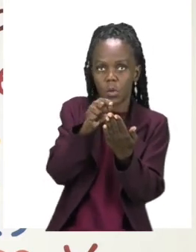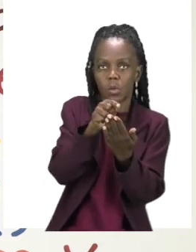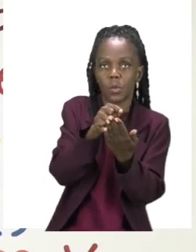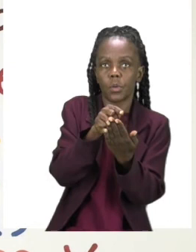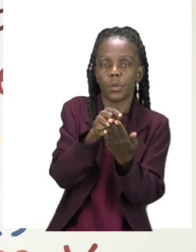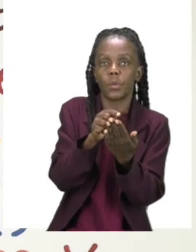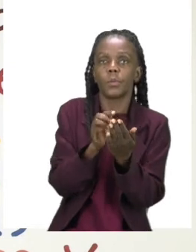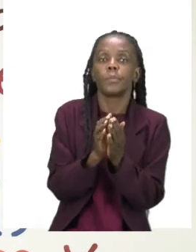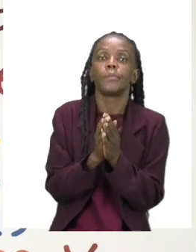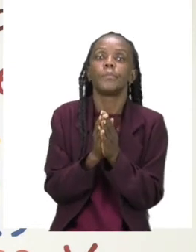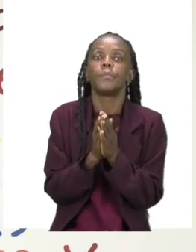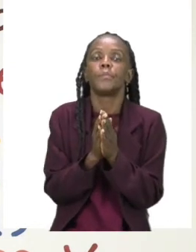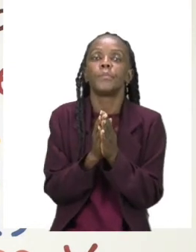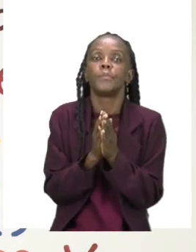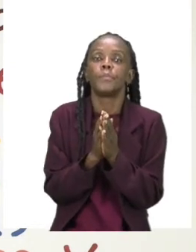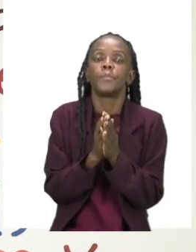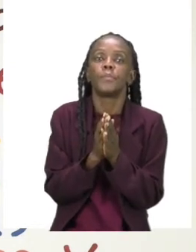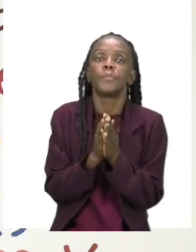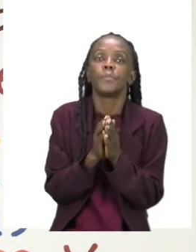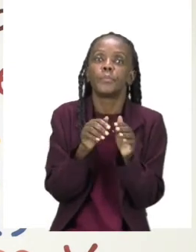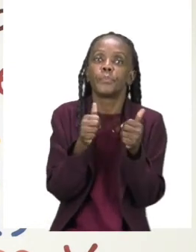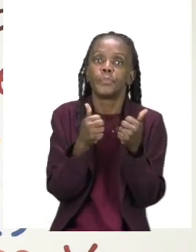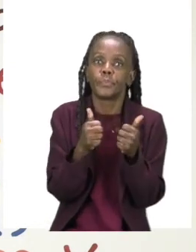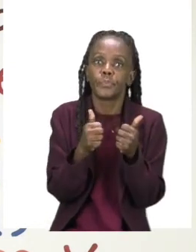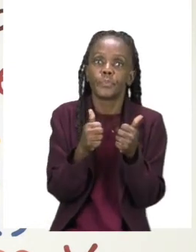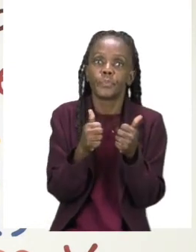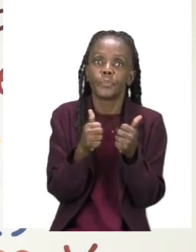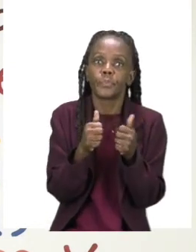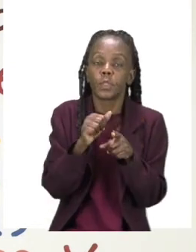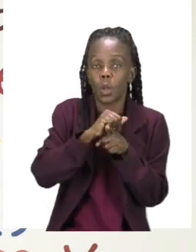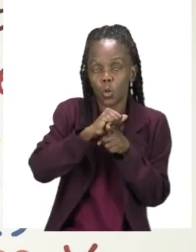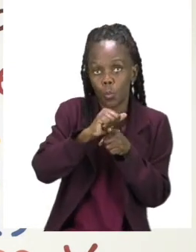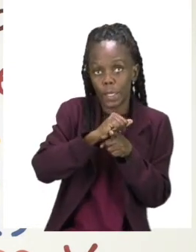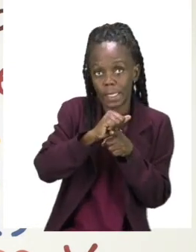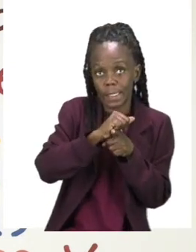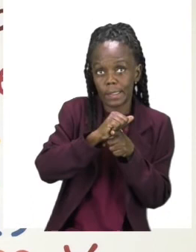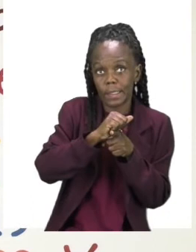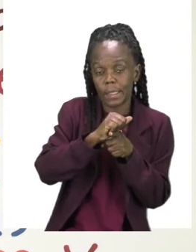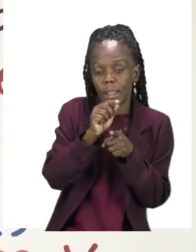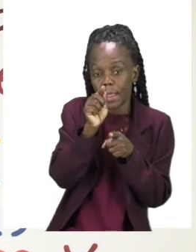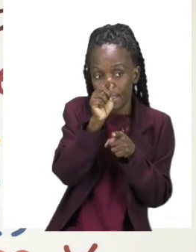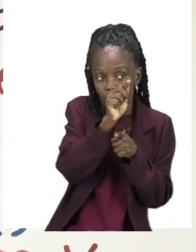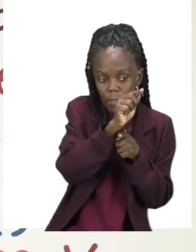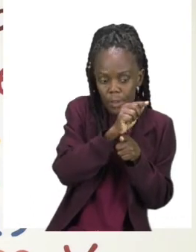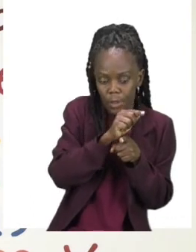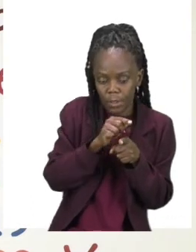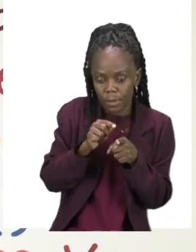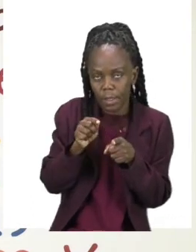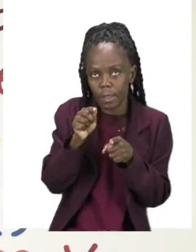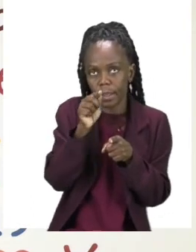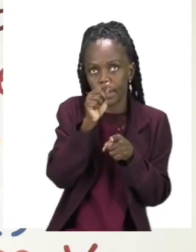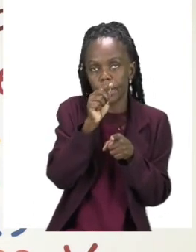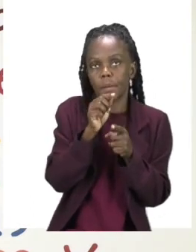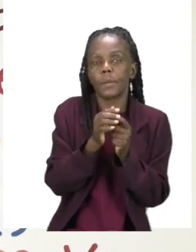Round. Very good. Now we can practice the tracing. So I'd like you to start where the arrow